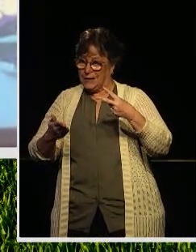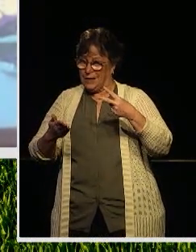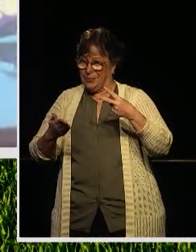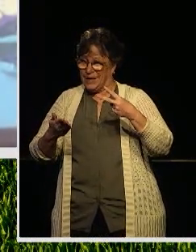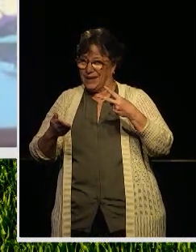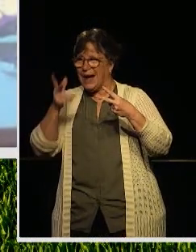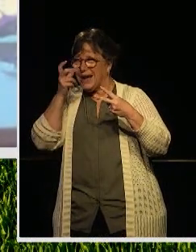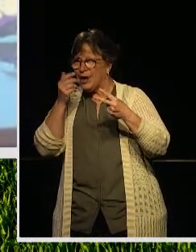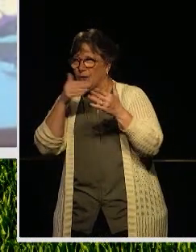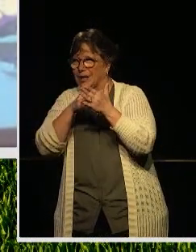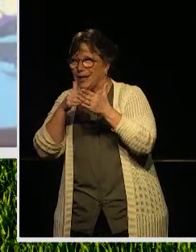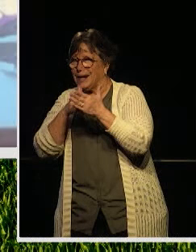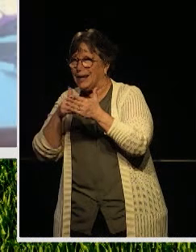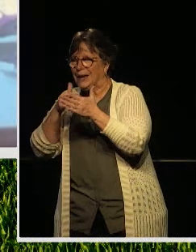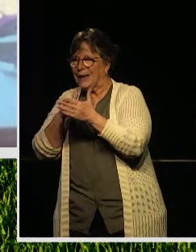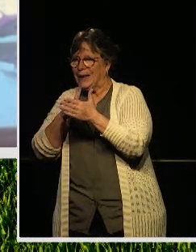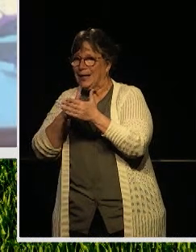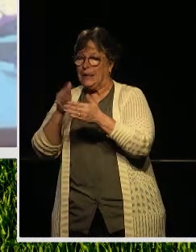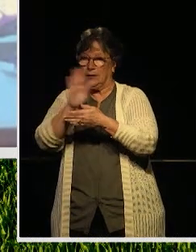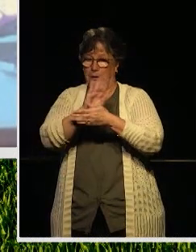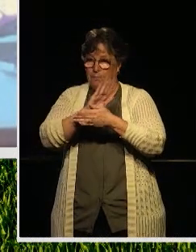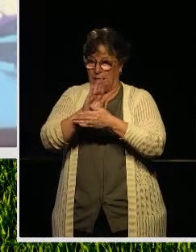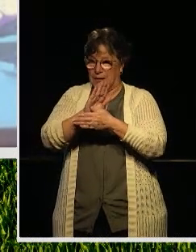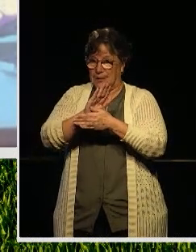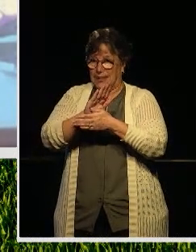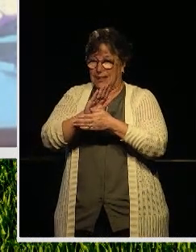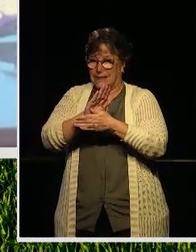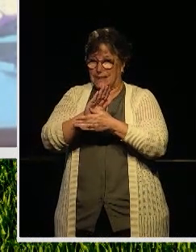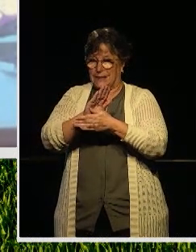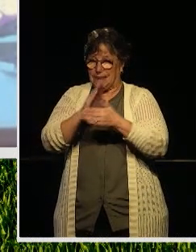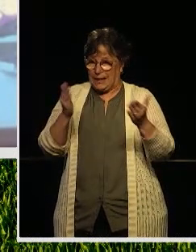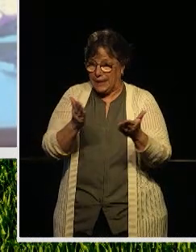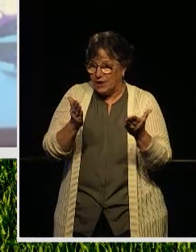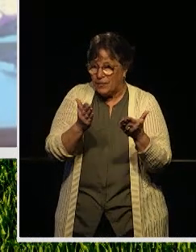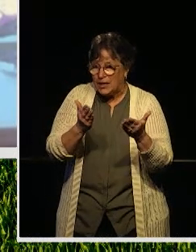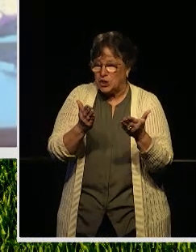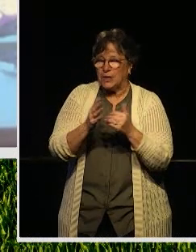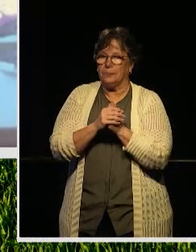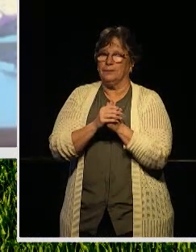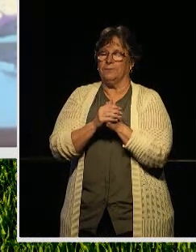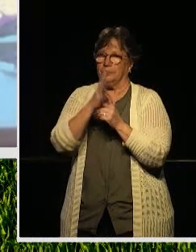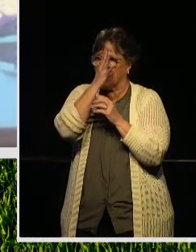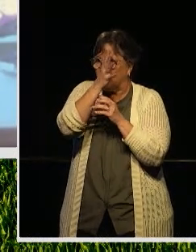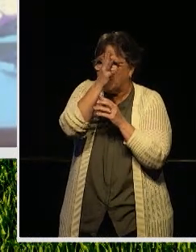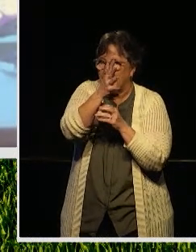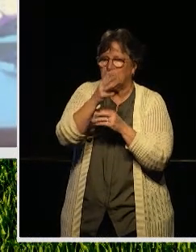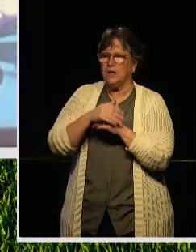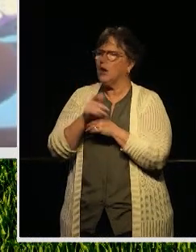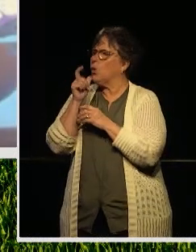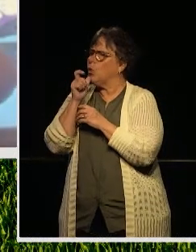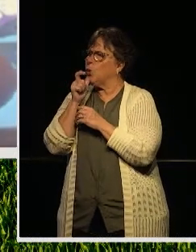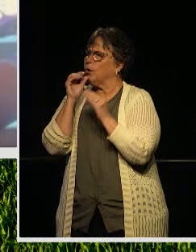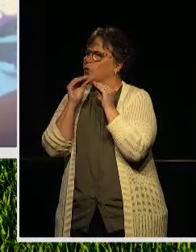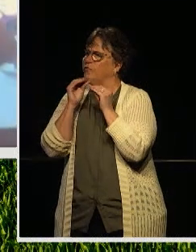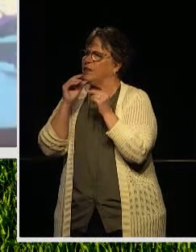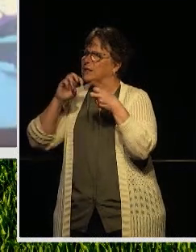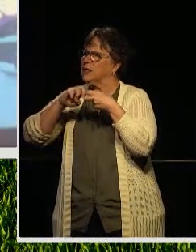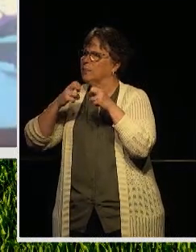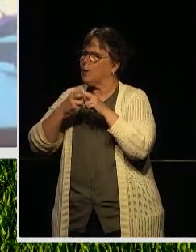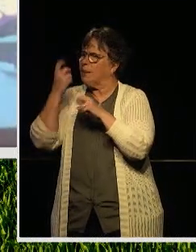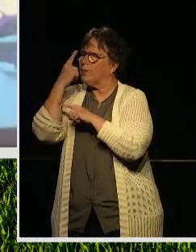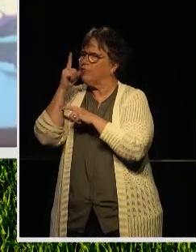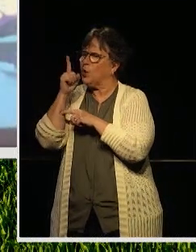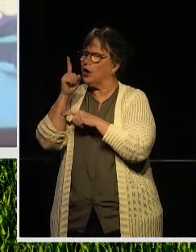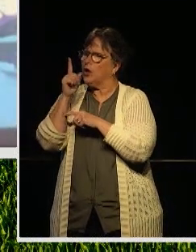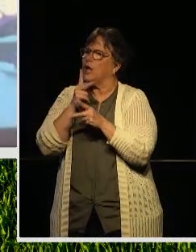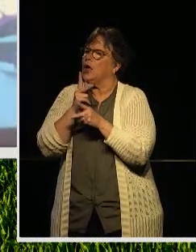up. One is around business model innovation, right? Which is, who are you solving the problem for, and who cares about the